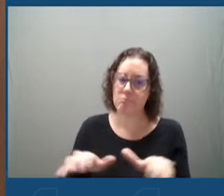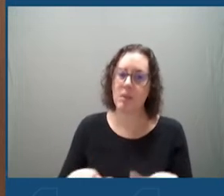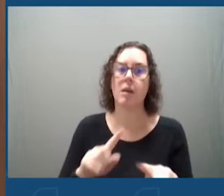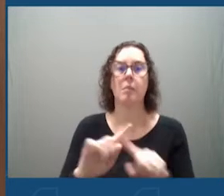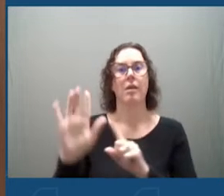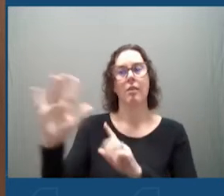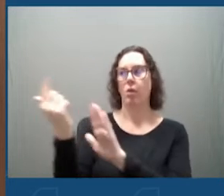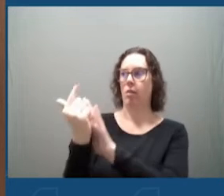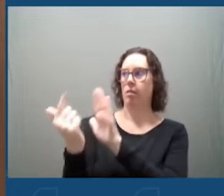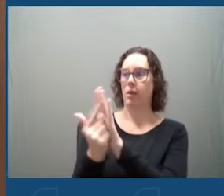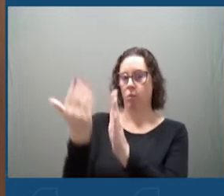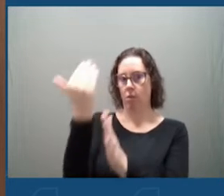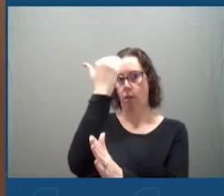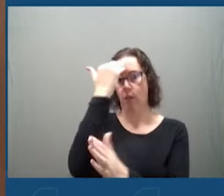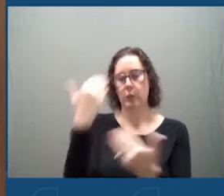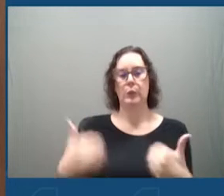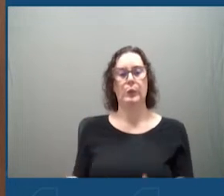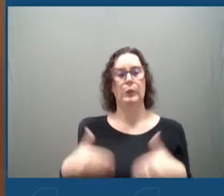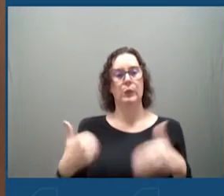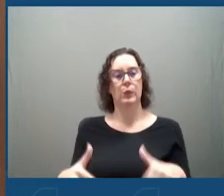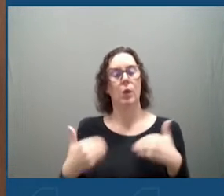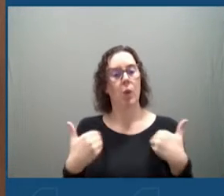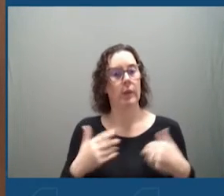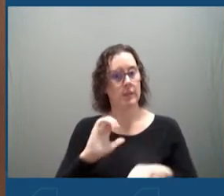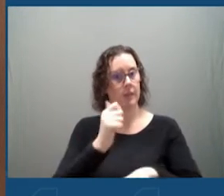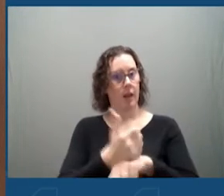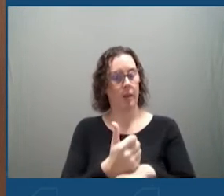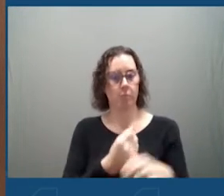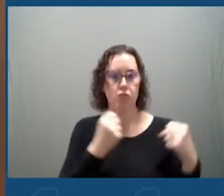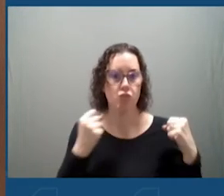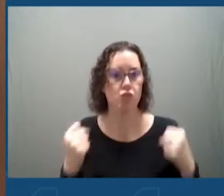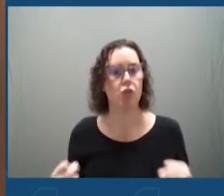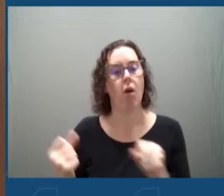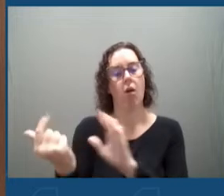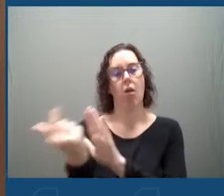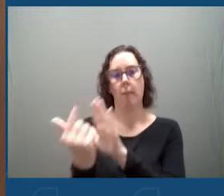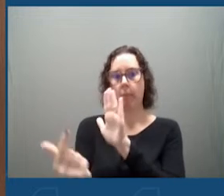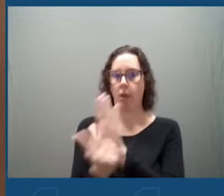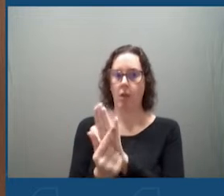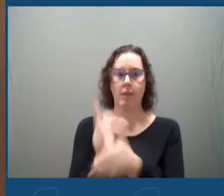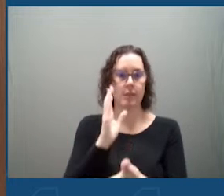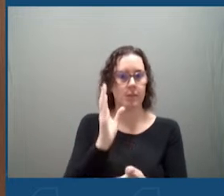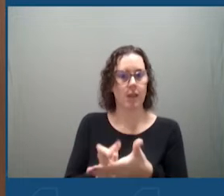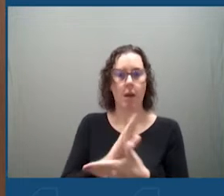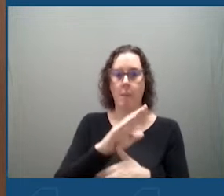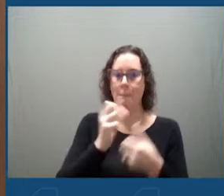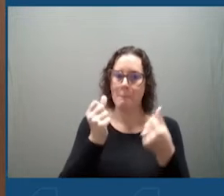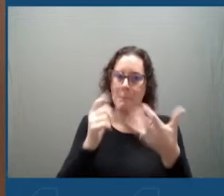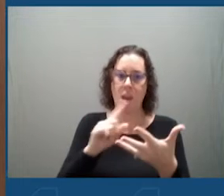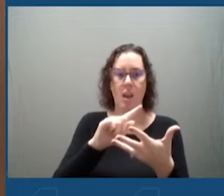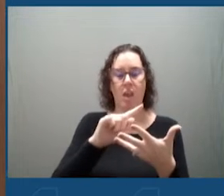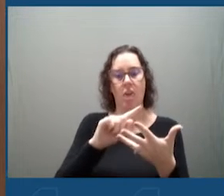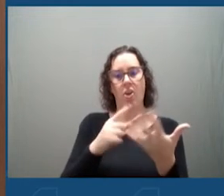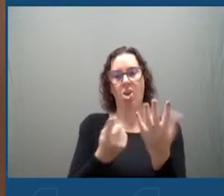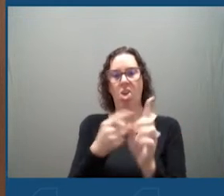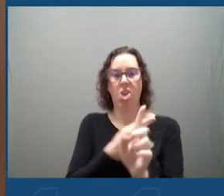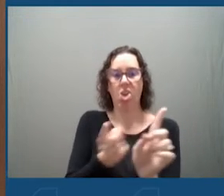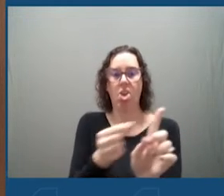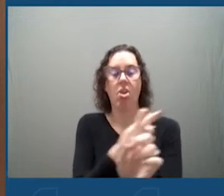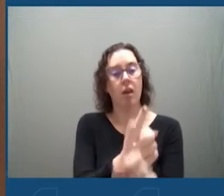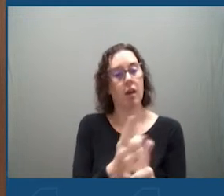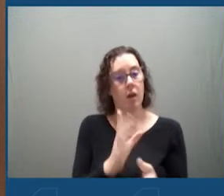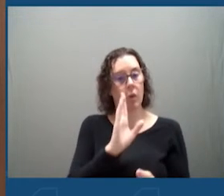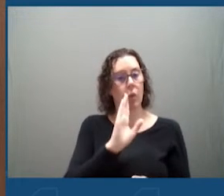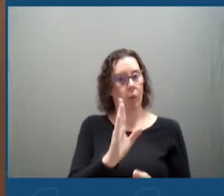bring to this. We crafted what we think of as a very powerful bill that closes a lot of the loopholes and will give real steps to prevent this